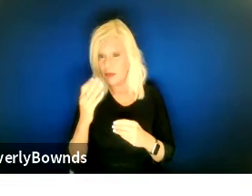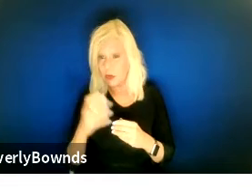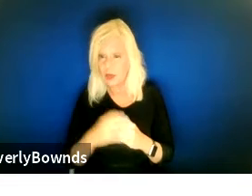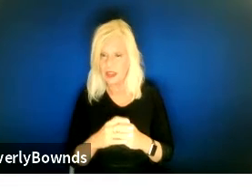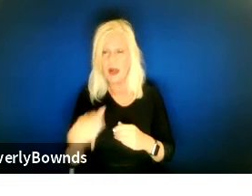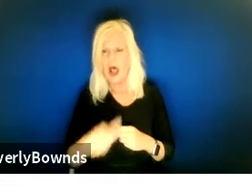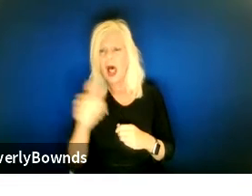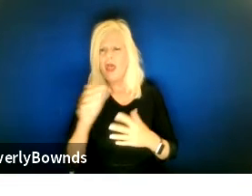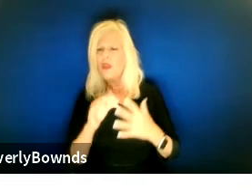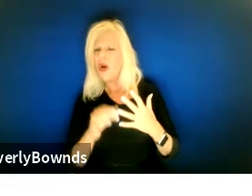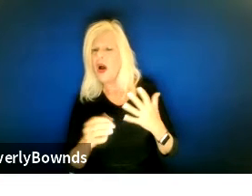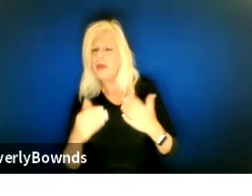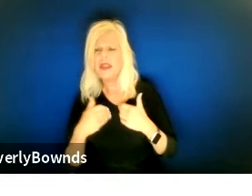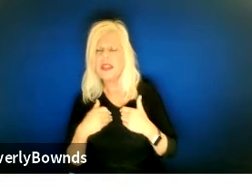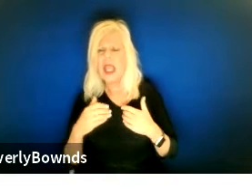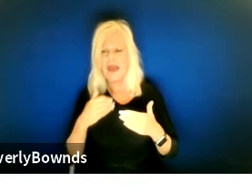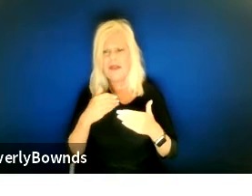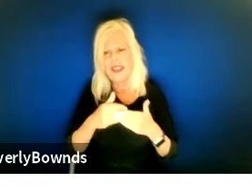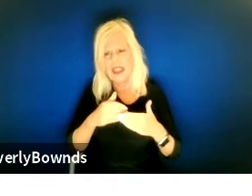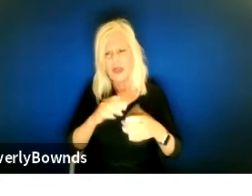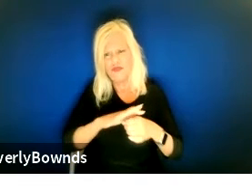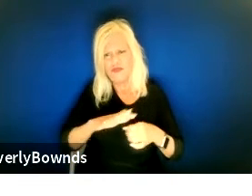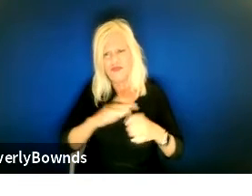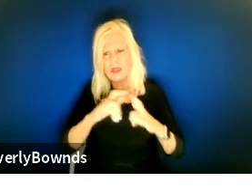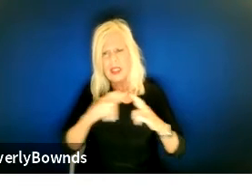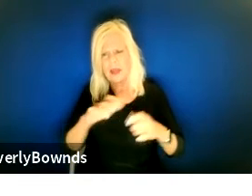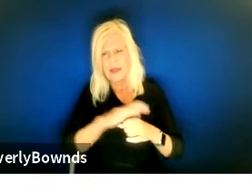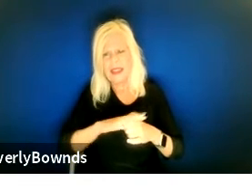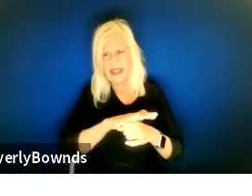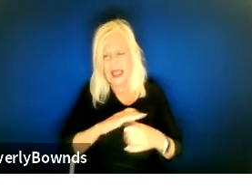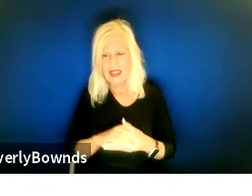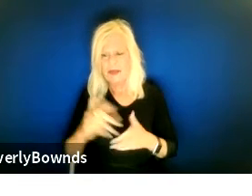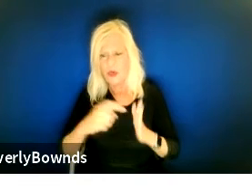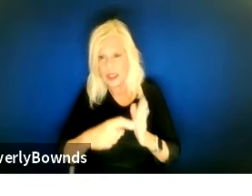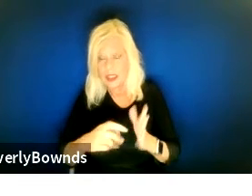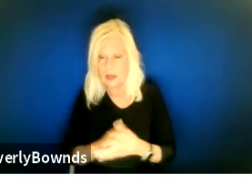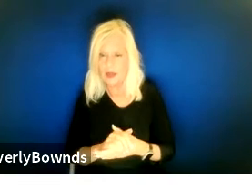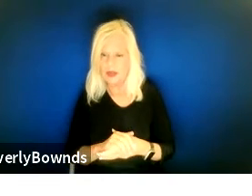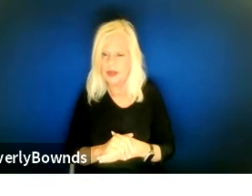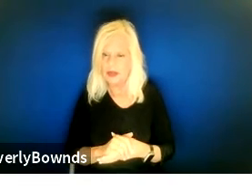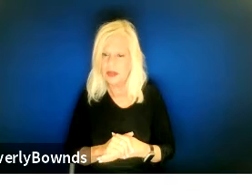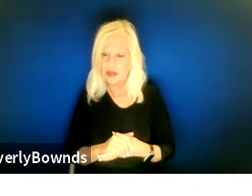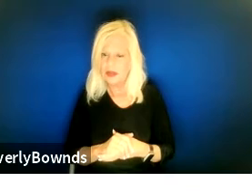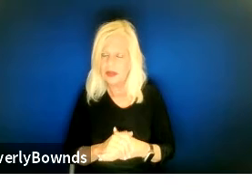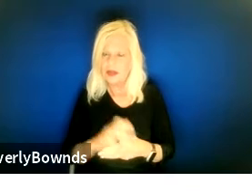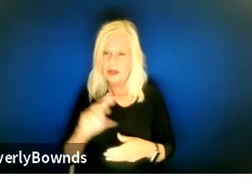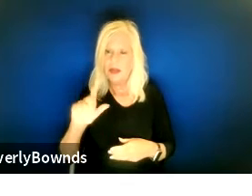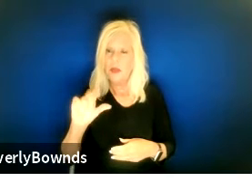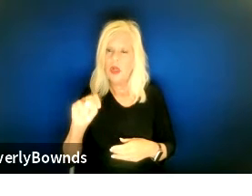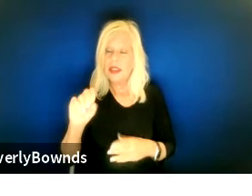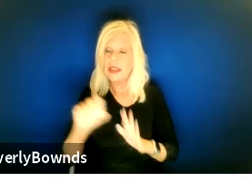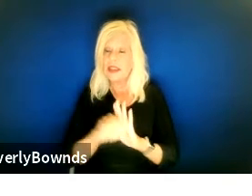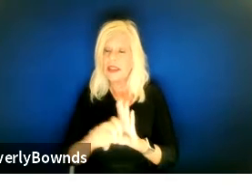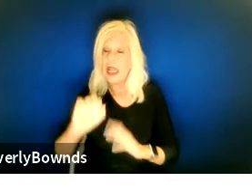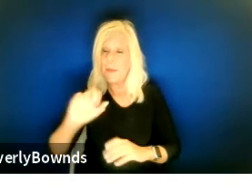other options are available in that site. So for example, like the facility is Oak Mountain State Park. So they have like